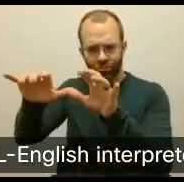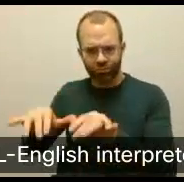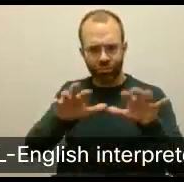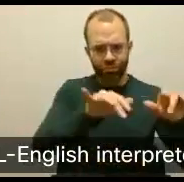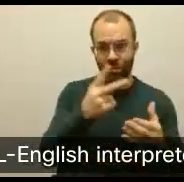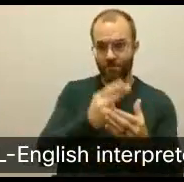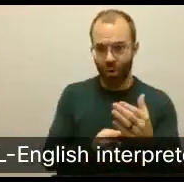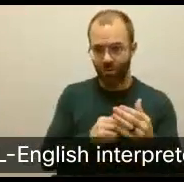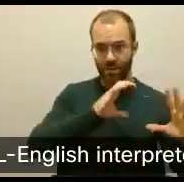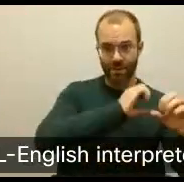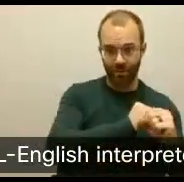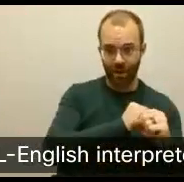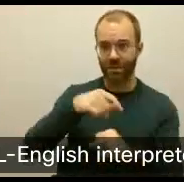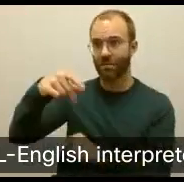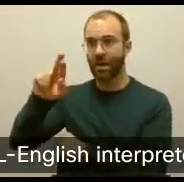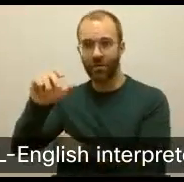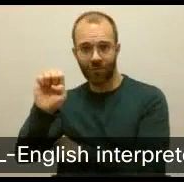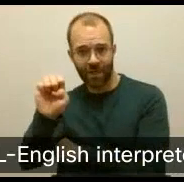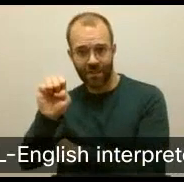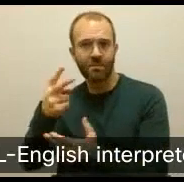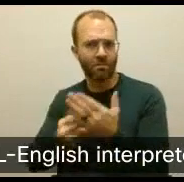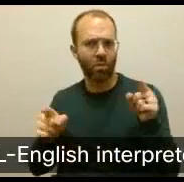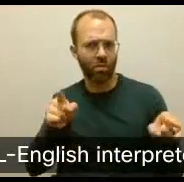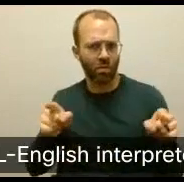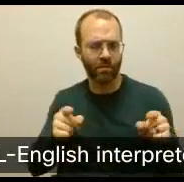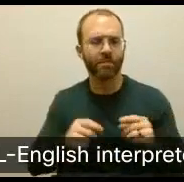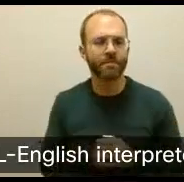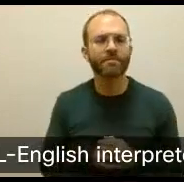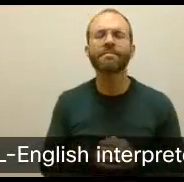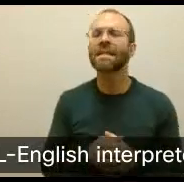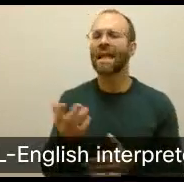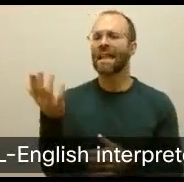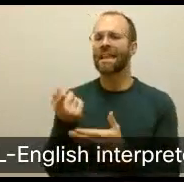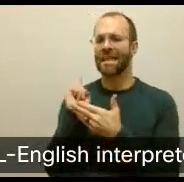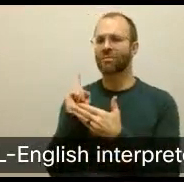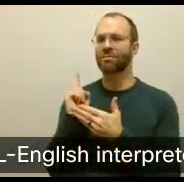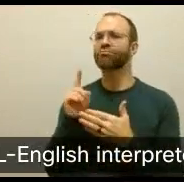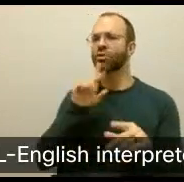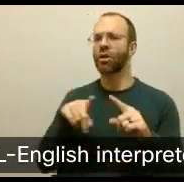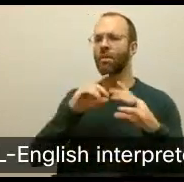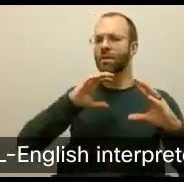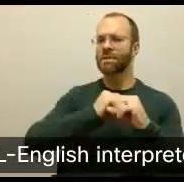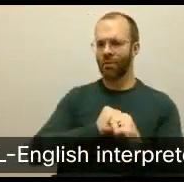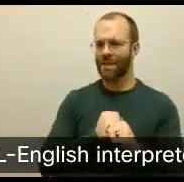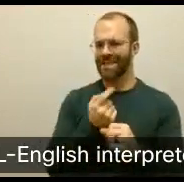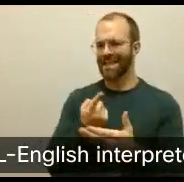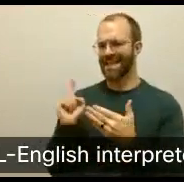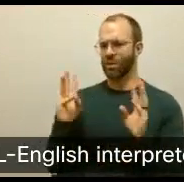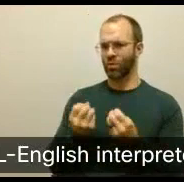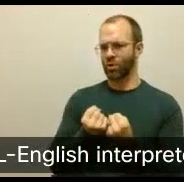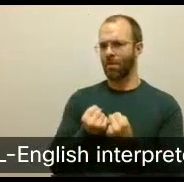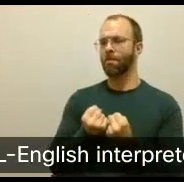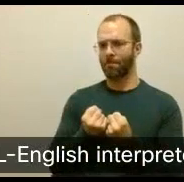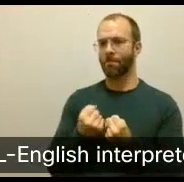information. Last week, if you missed it, we did have a workshop on summarizing. And so we do have